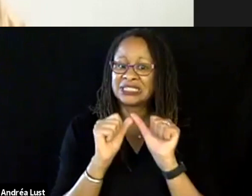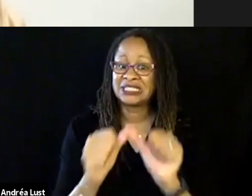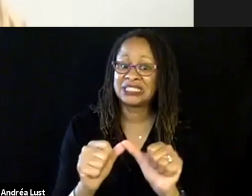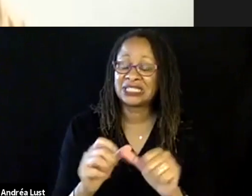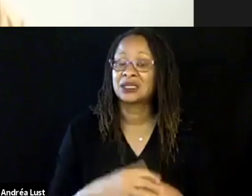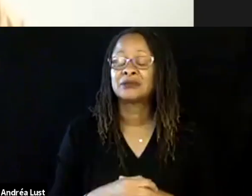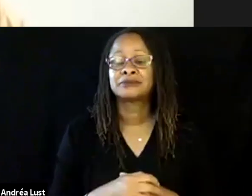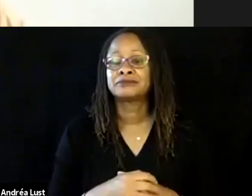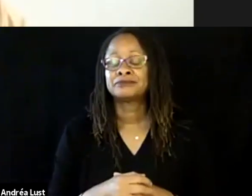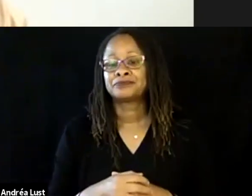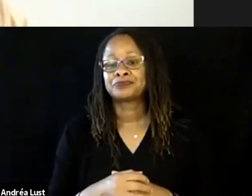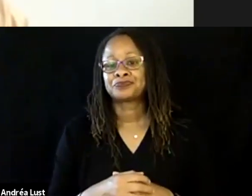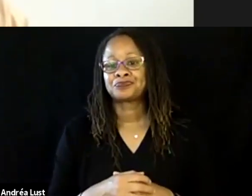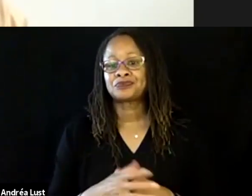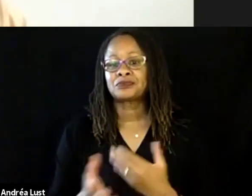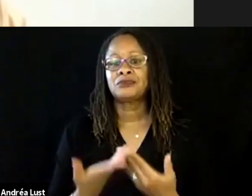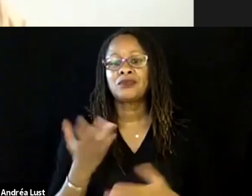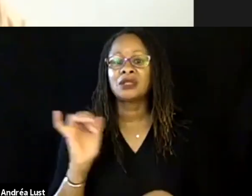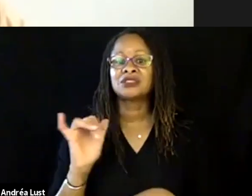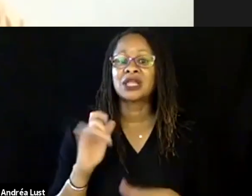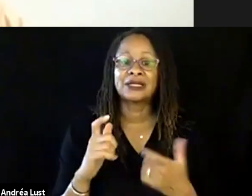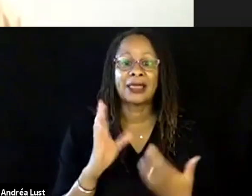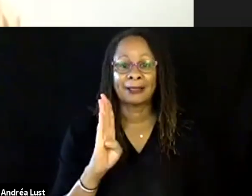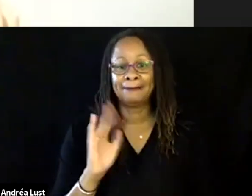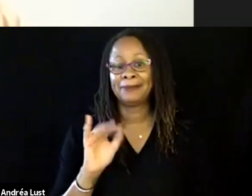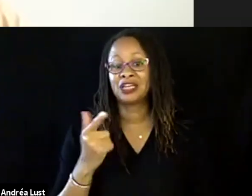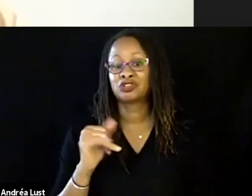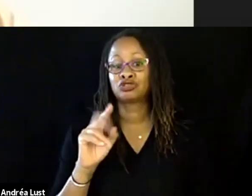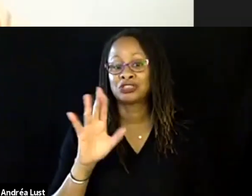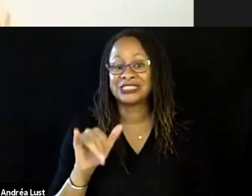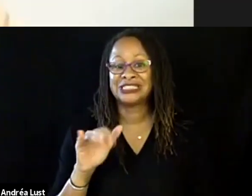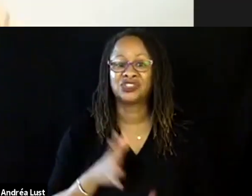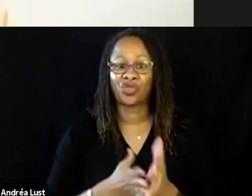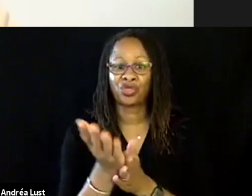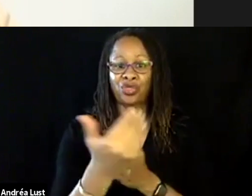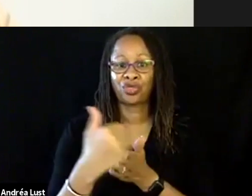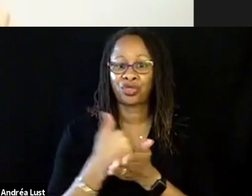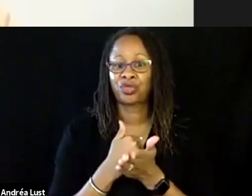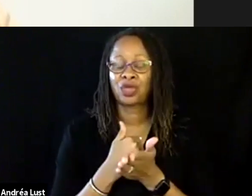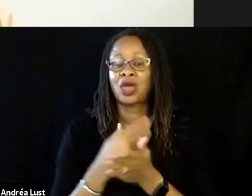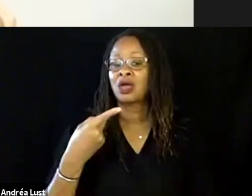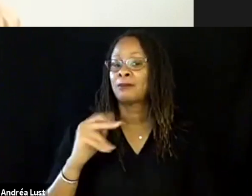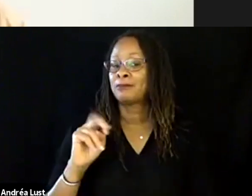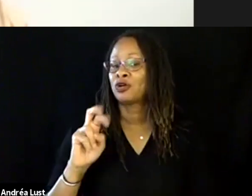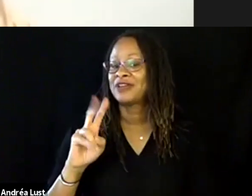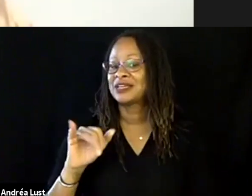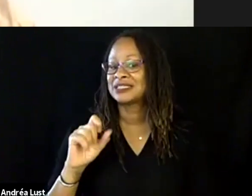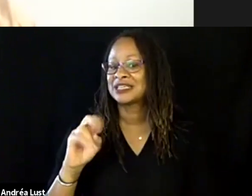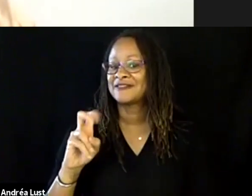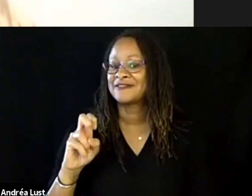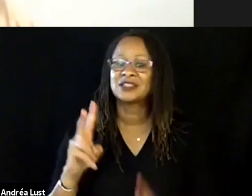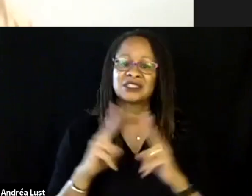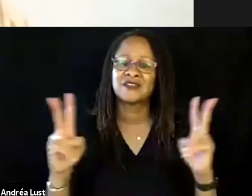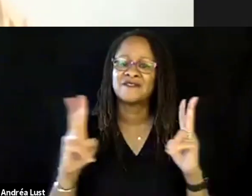almost like the bigotry is so pervasive that it's actually really, it's quite invisible